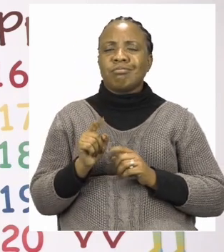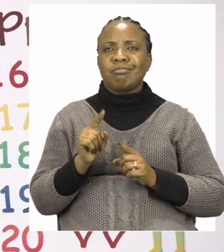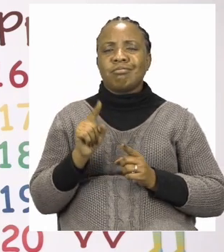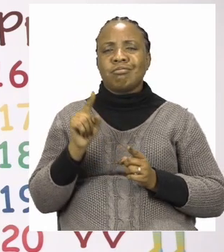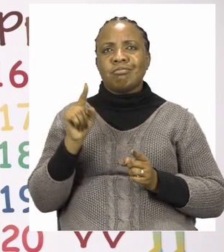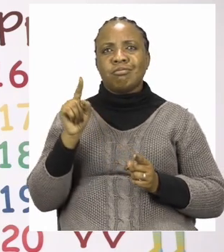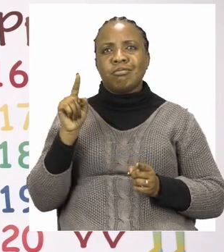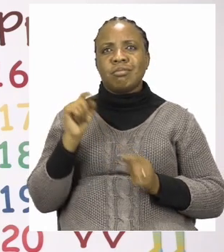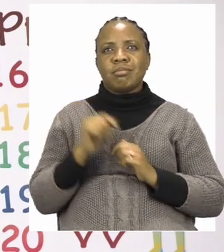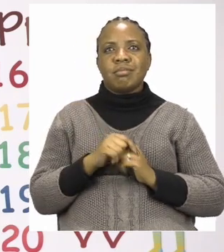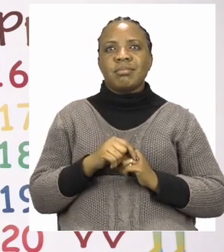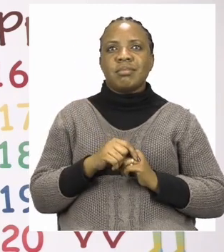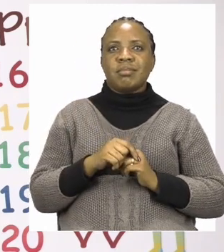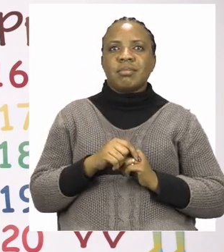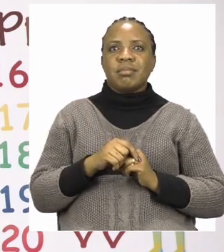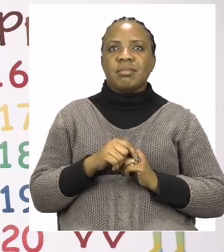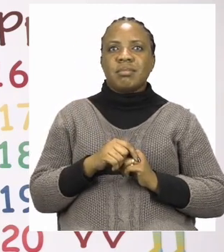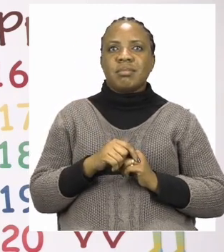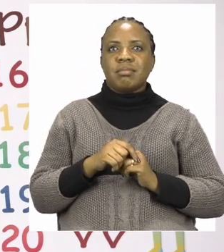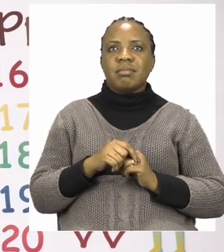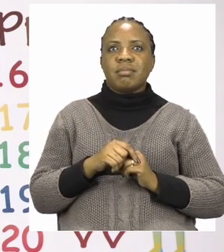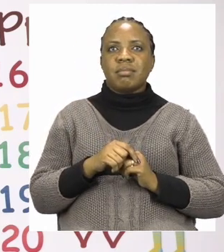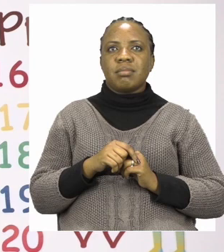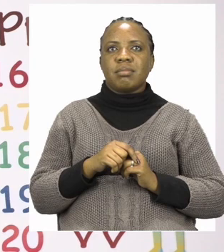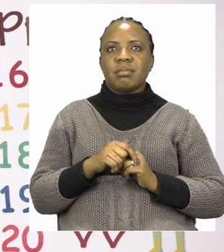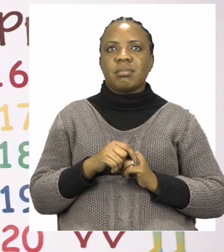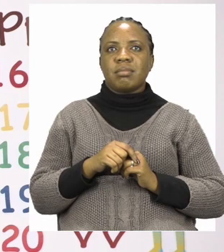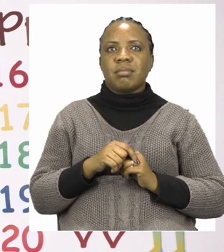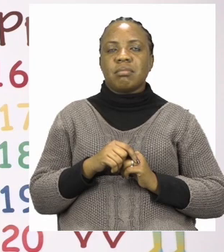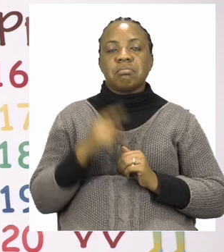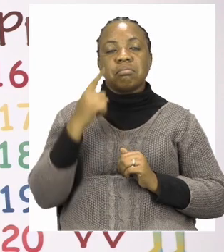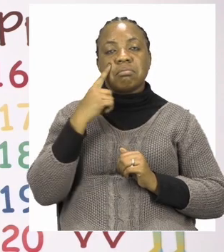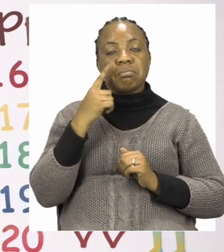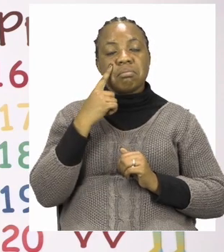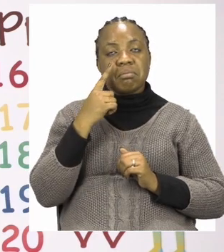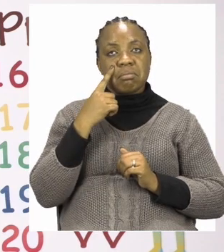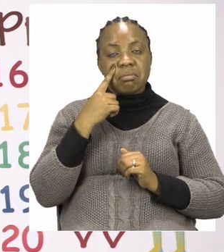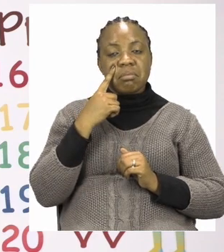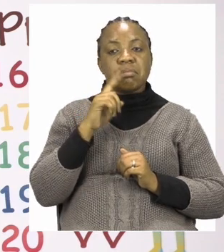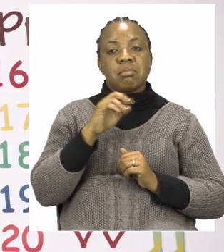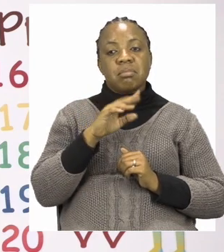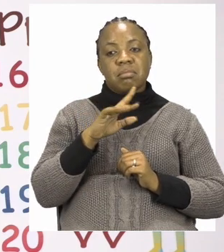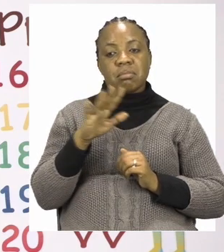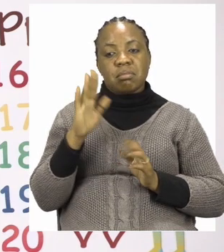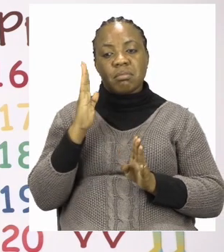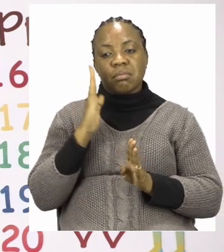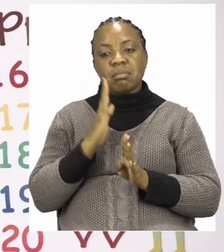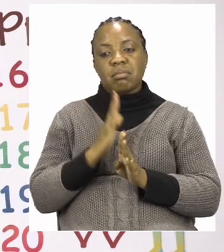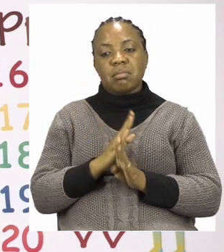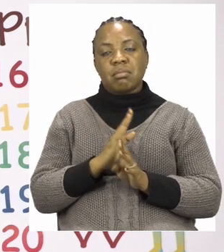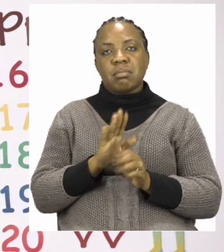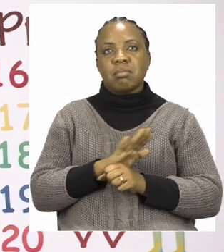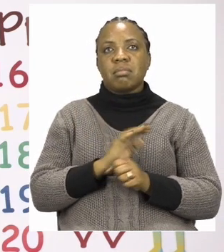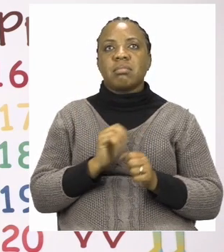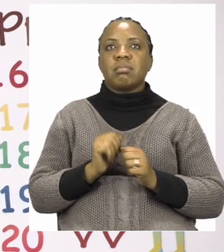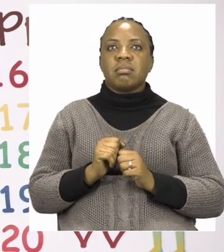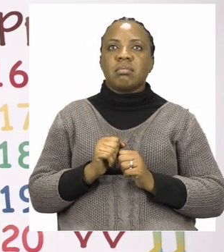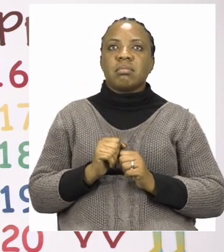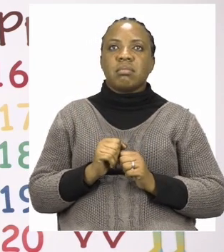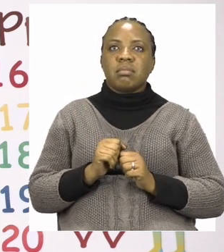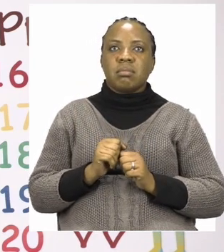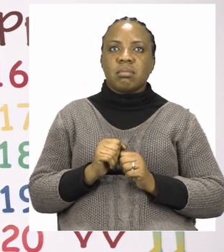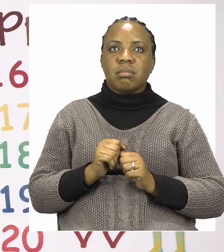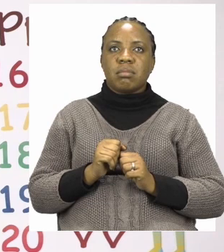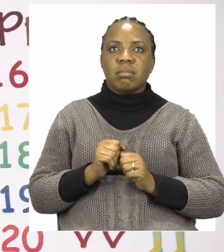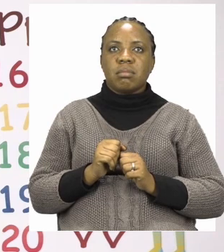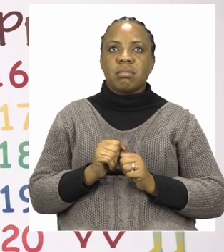sure, boys and girls, that you check that your letters are enough. And then after you've spelled the word Wednesday, please be careful to